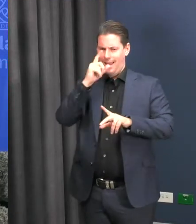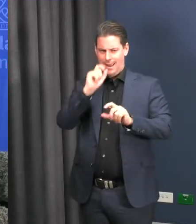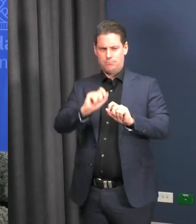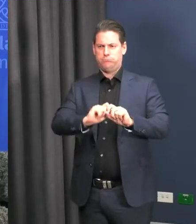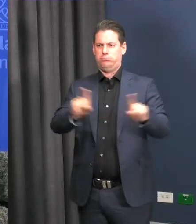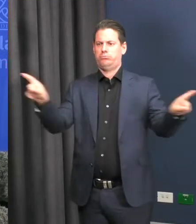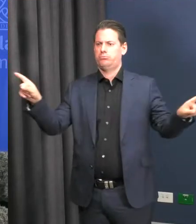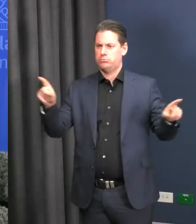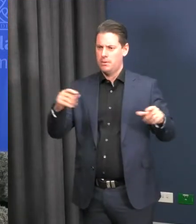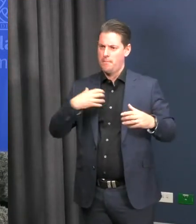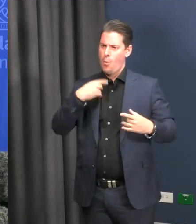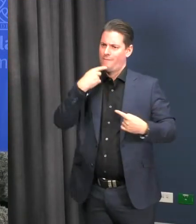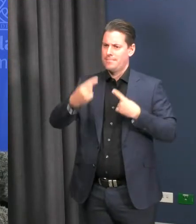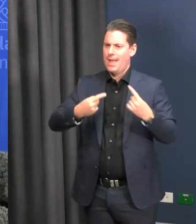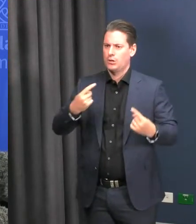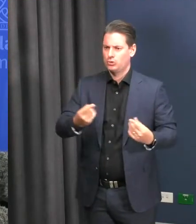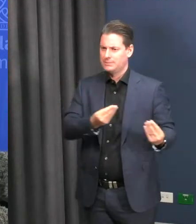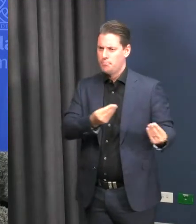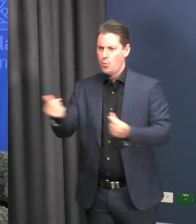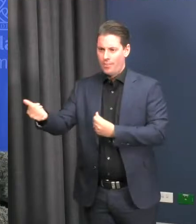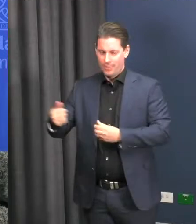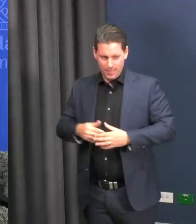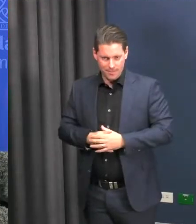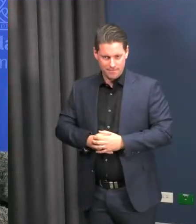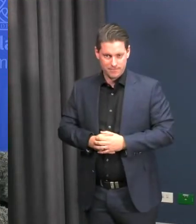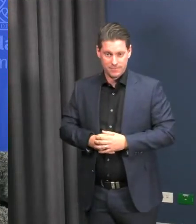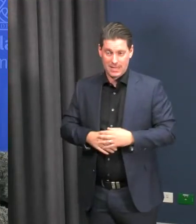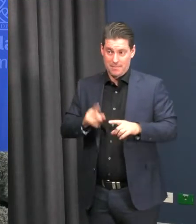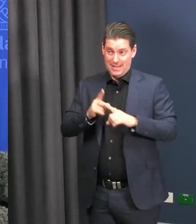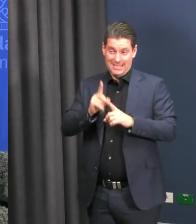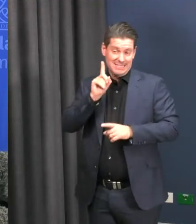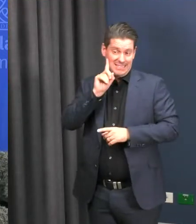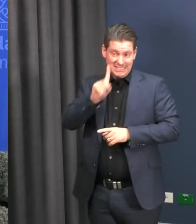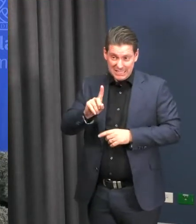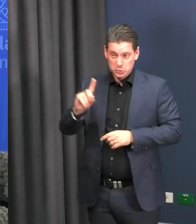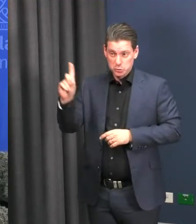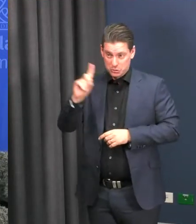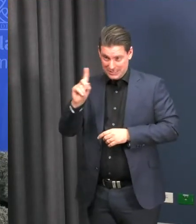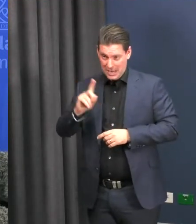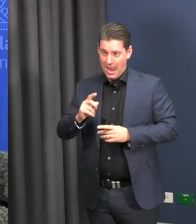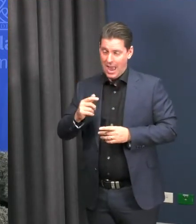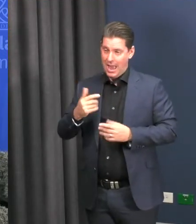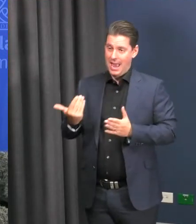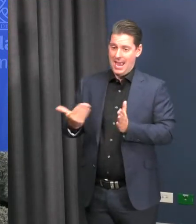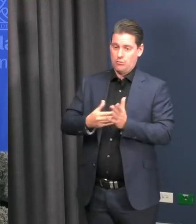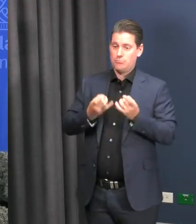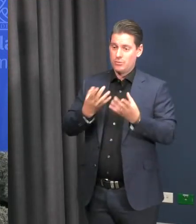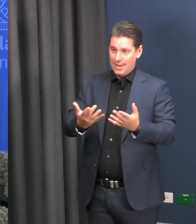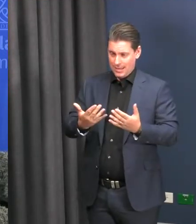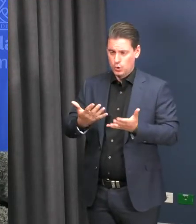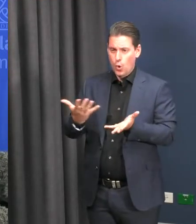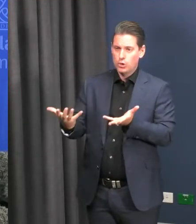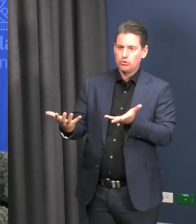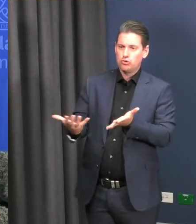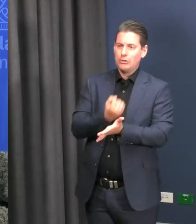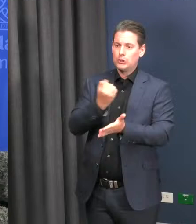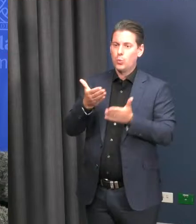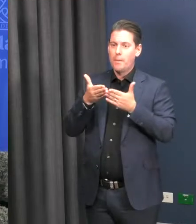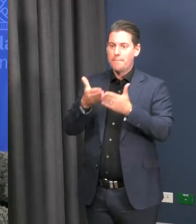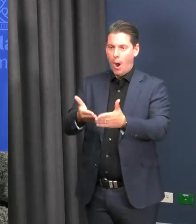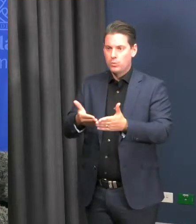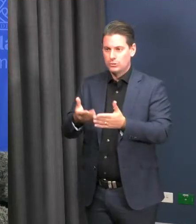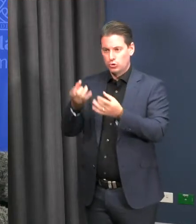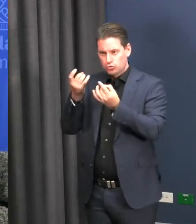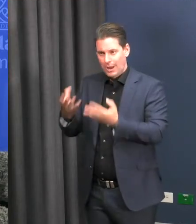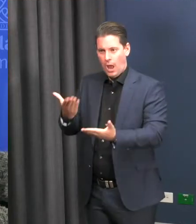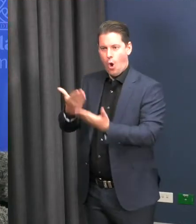that have unfolded in very recent days and hours. Rescue vessels have been deployed to places like the